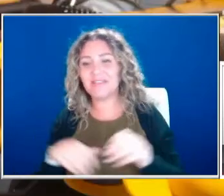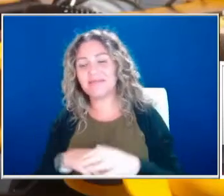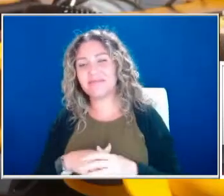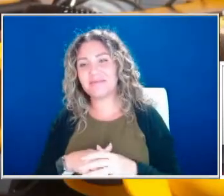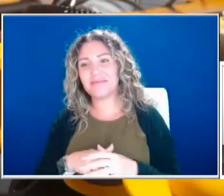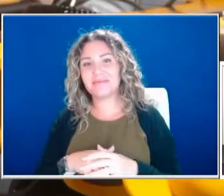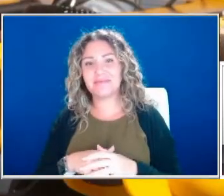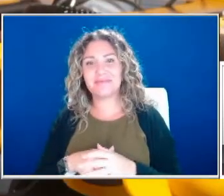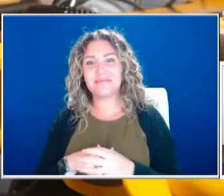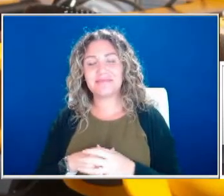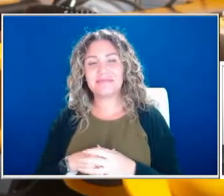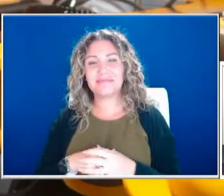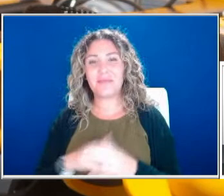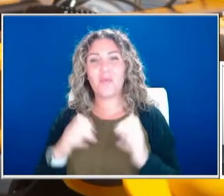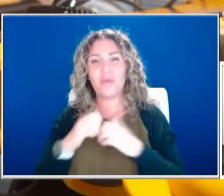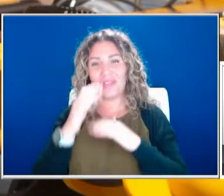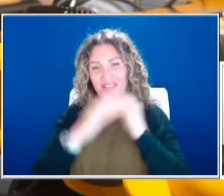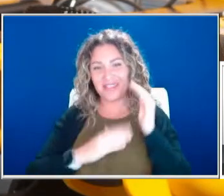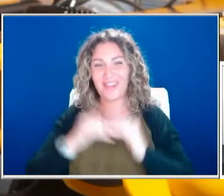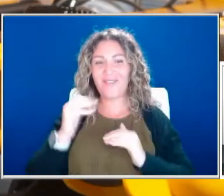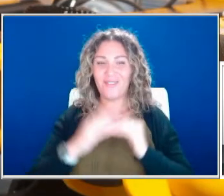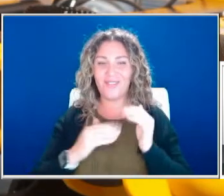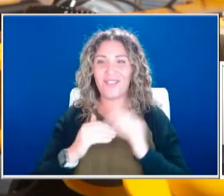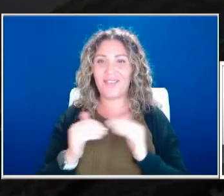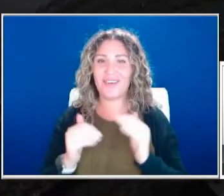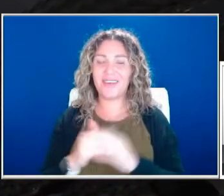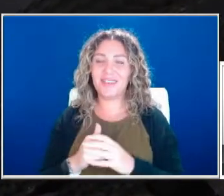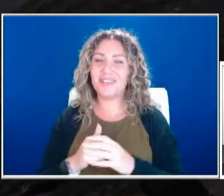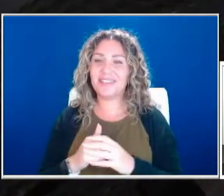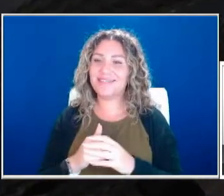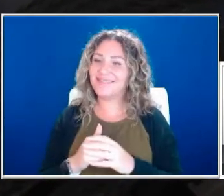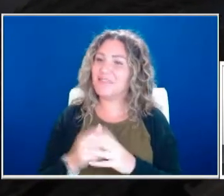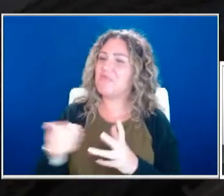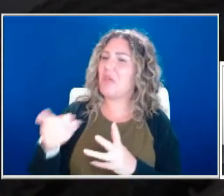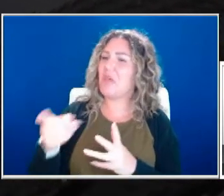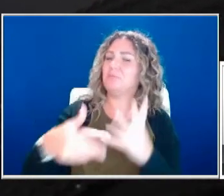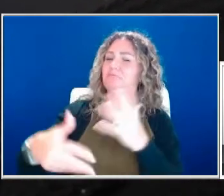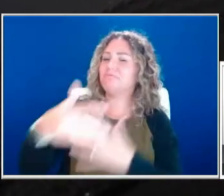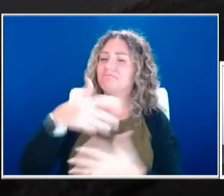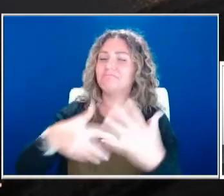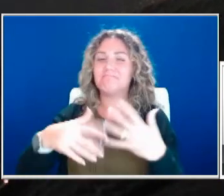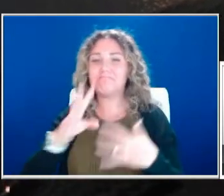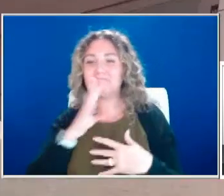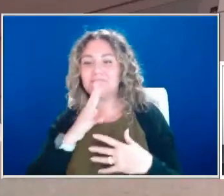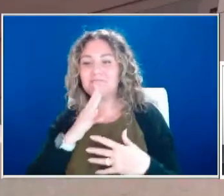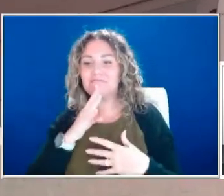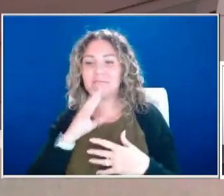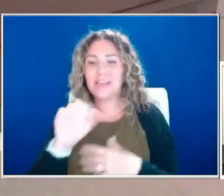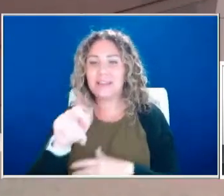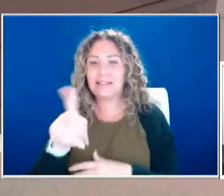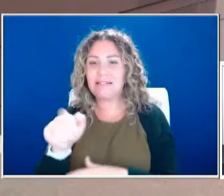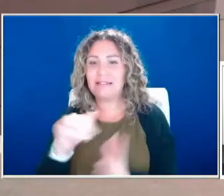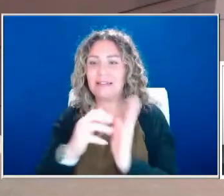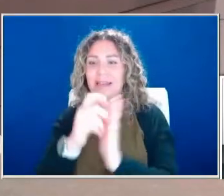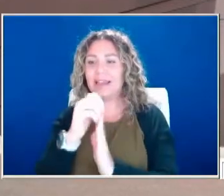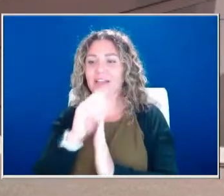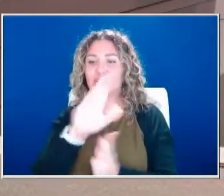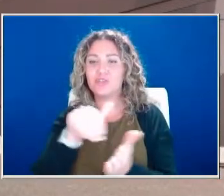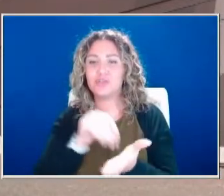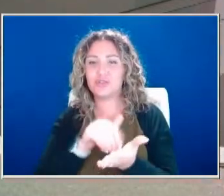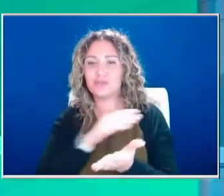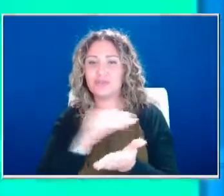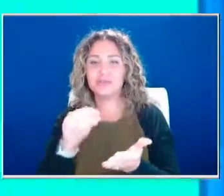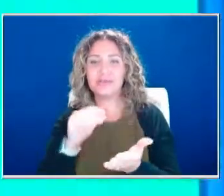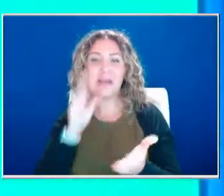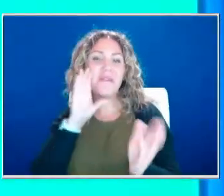comfort. The guys hung a bit and talked with our Cancer Center employees and posed for a few photos. So we